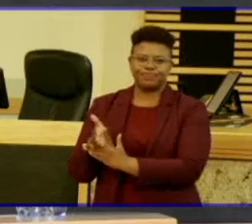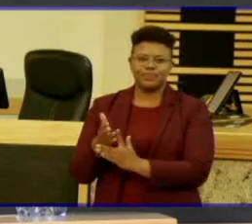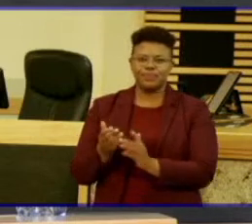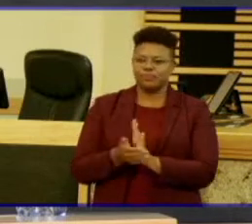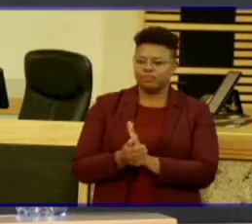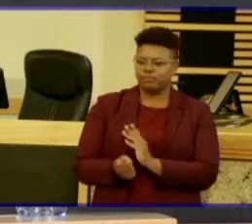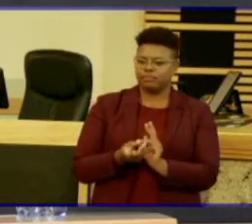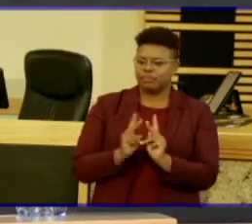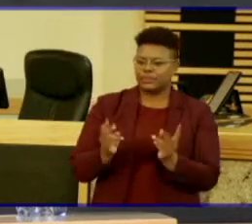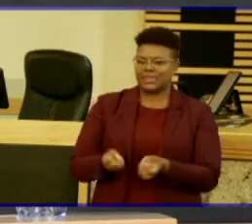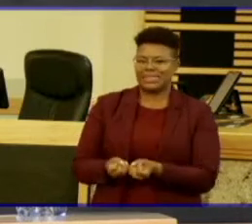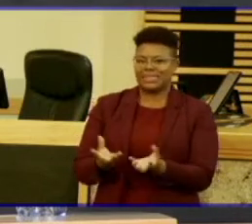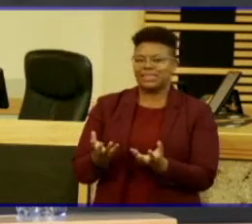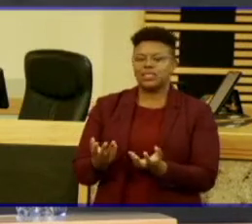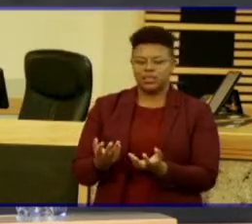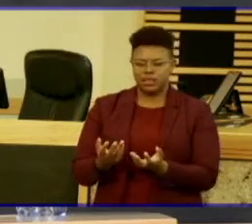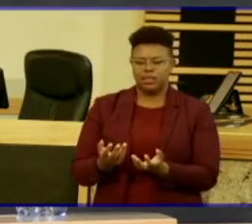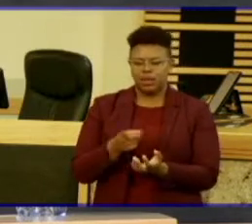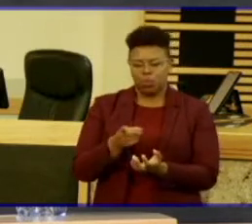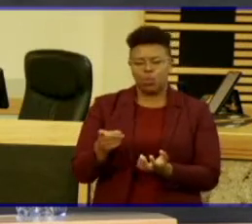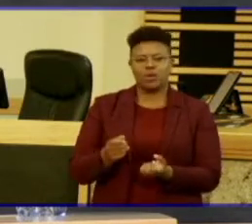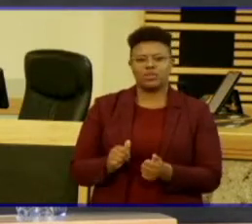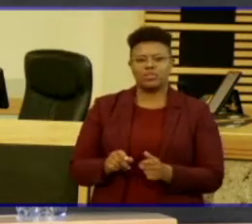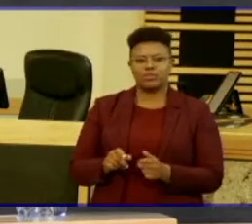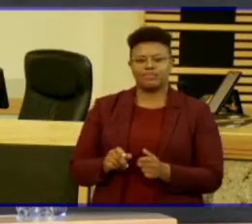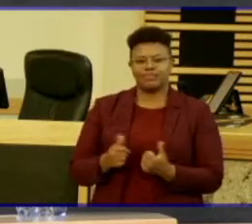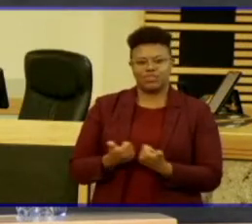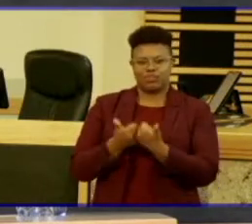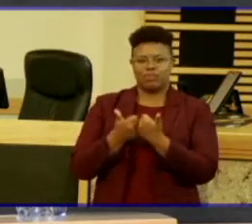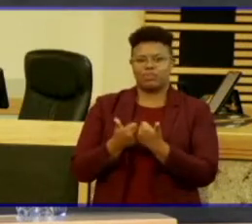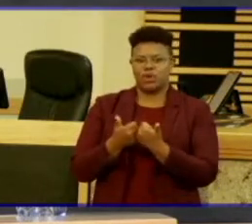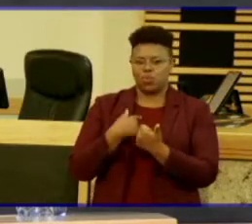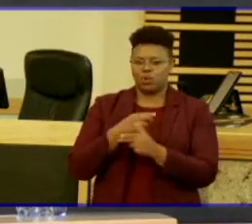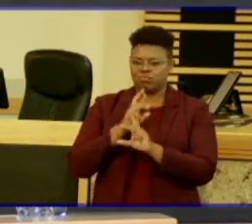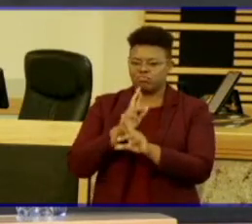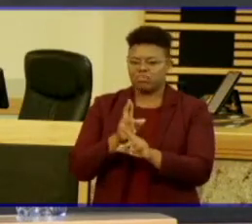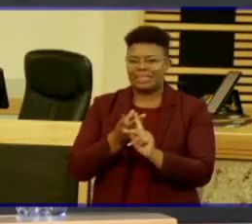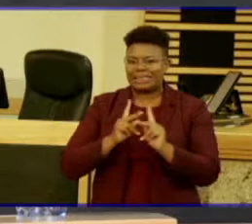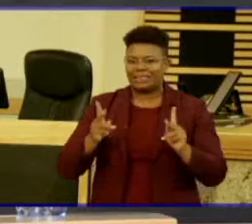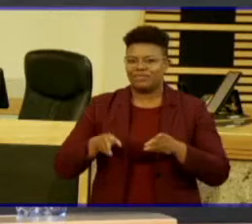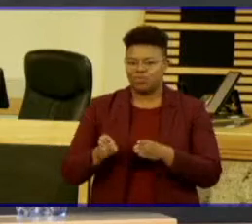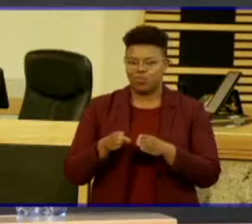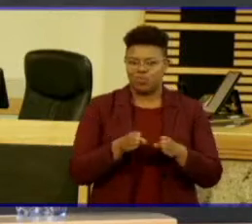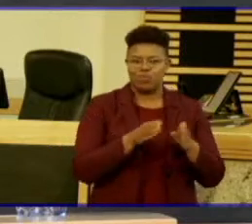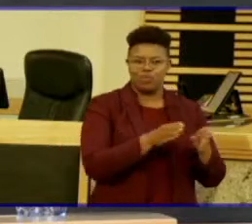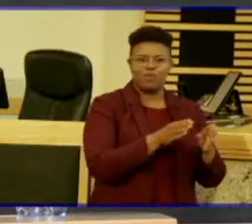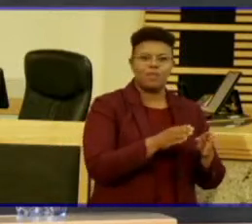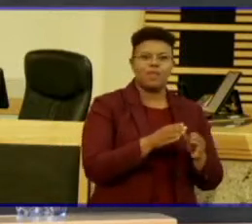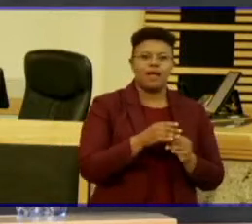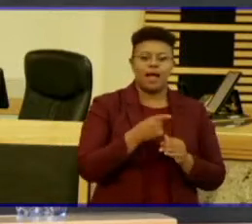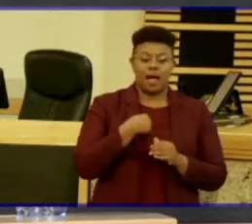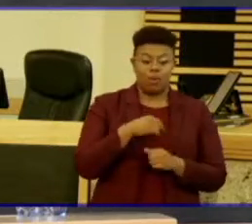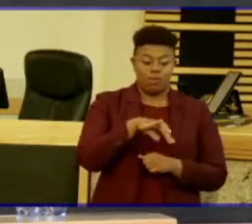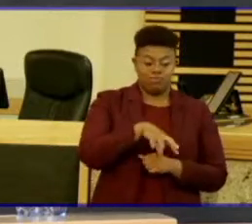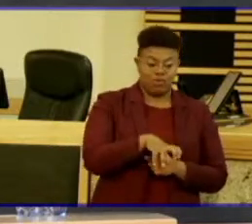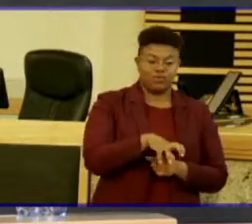impact. We are responding to this challenge in several ways, informed by our provincial youth development strategy.